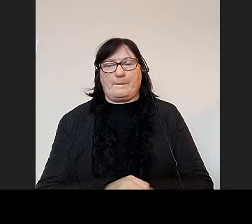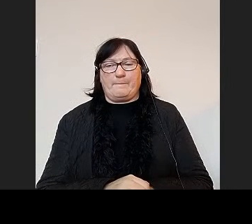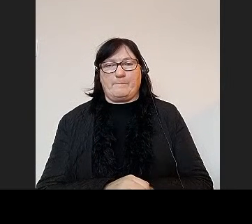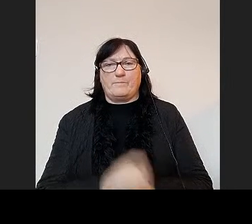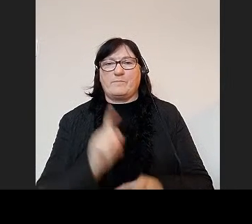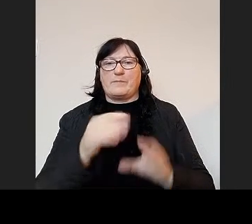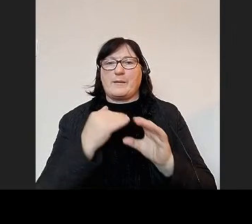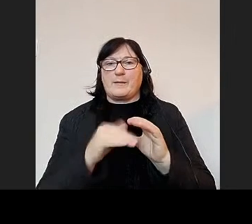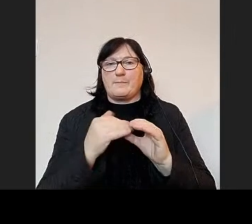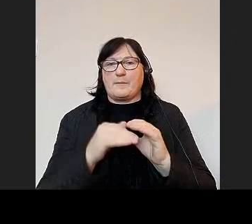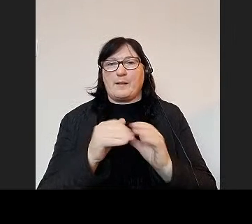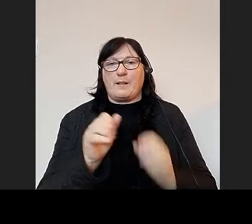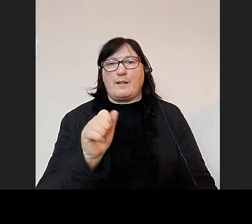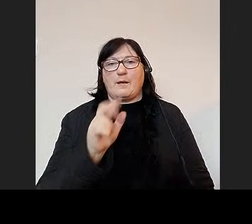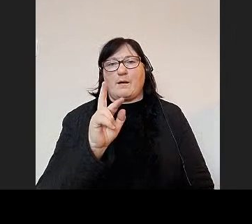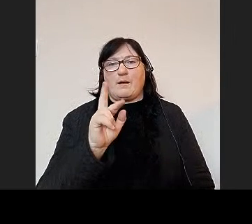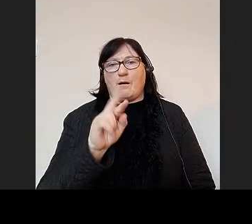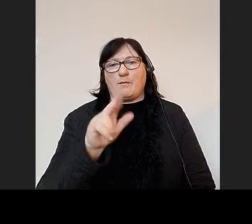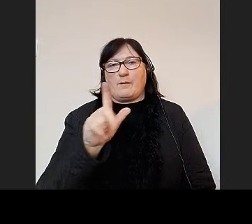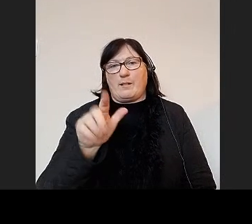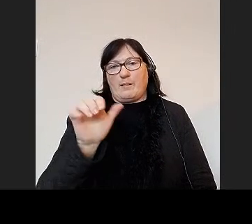which is RLA